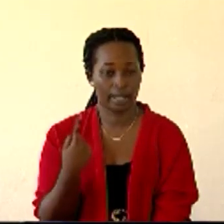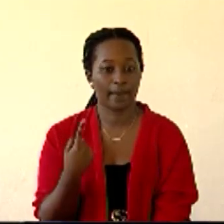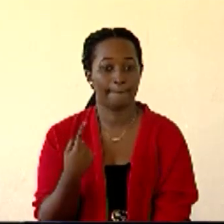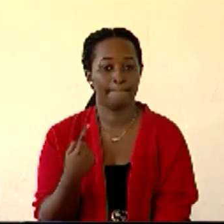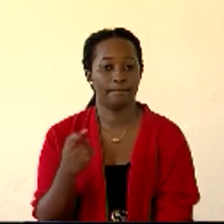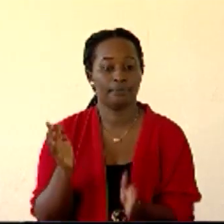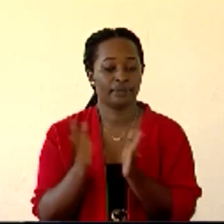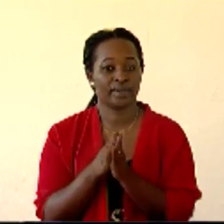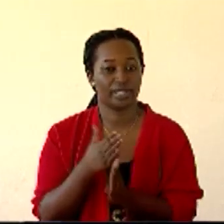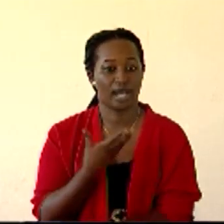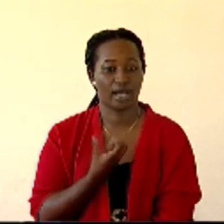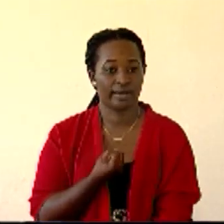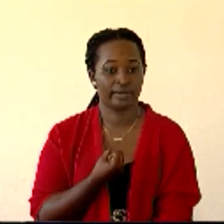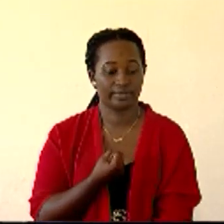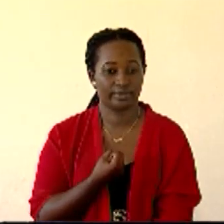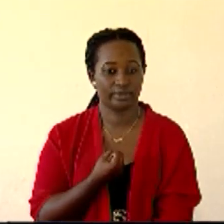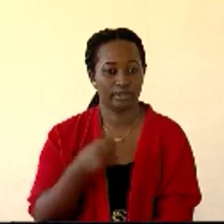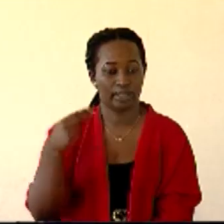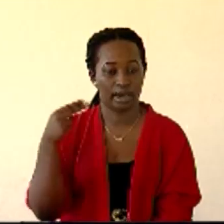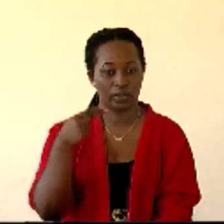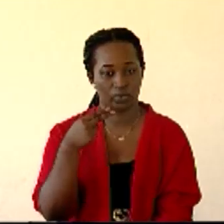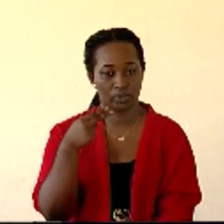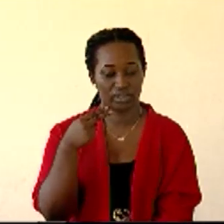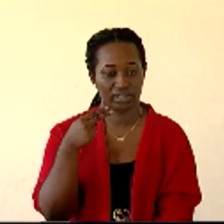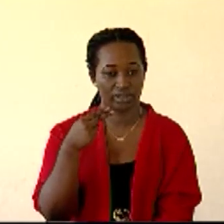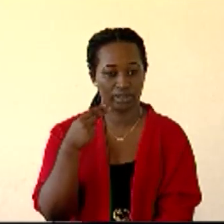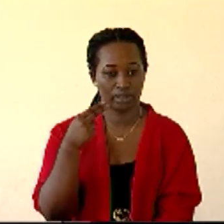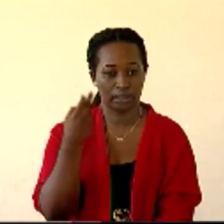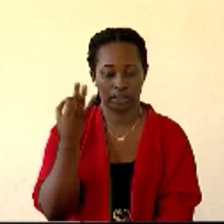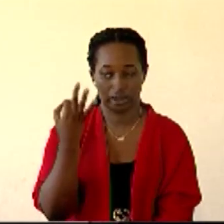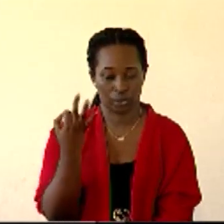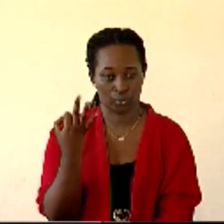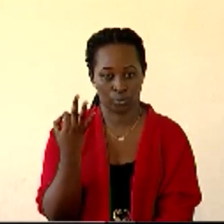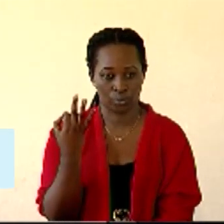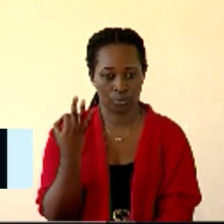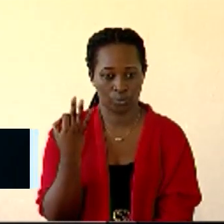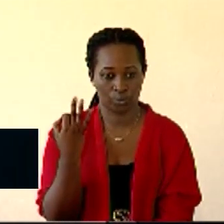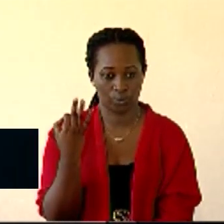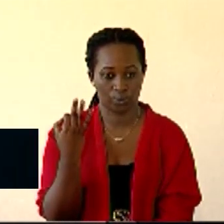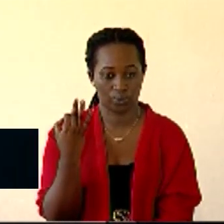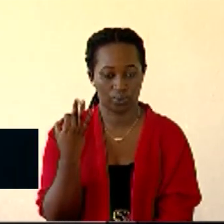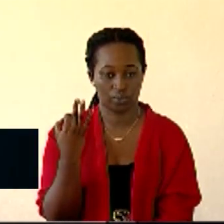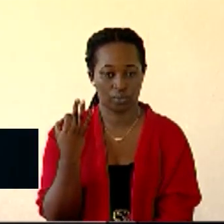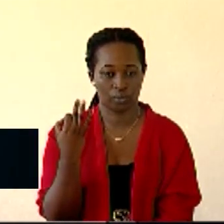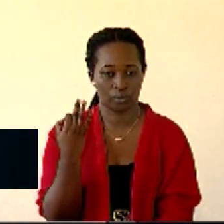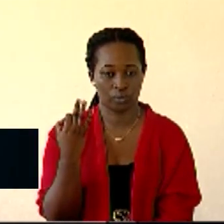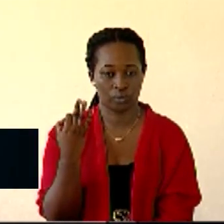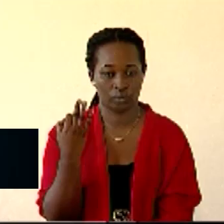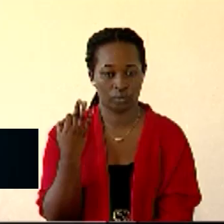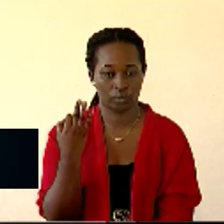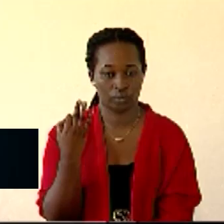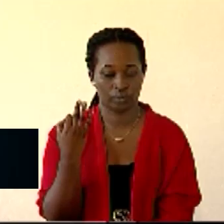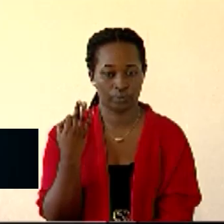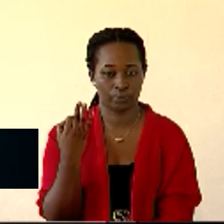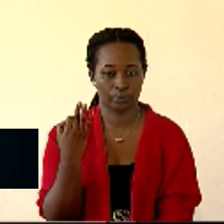And you have the hydrogen atoms, which are supposed to be 3. So you have this one, and then